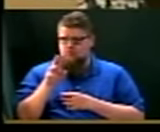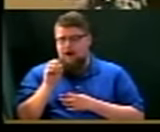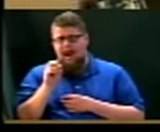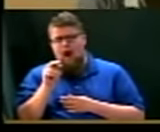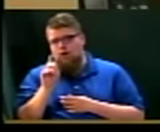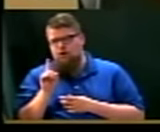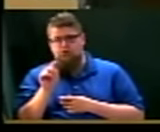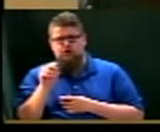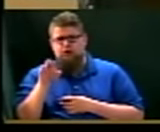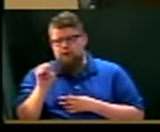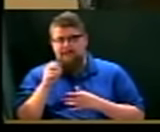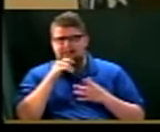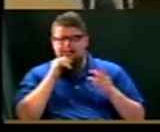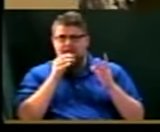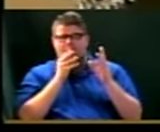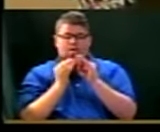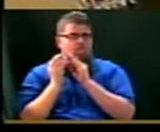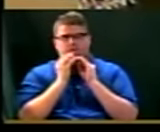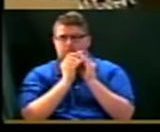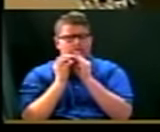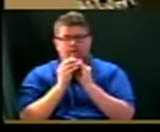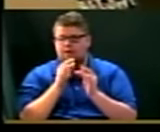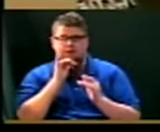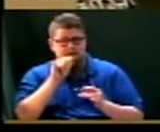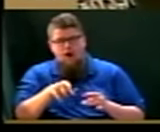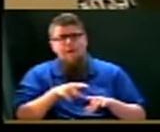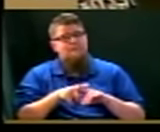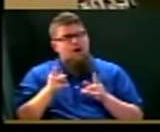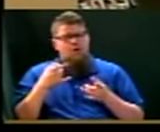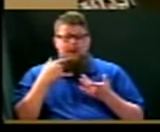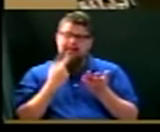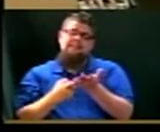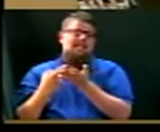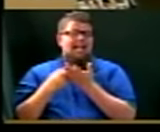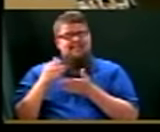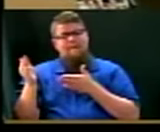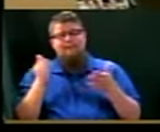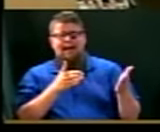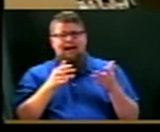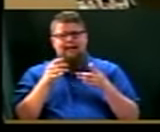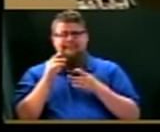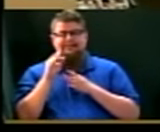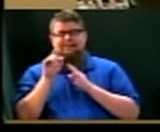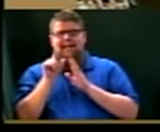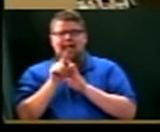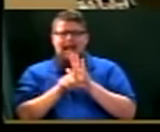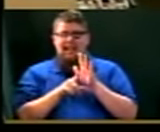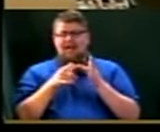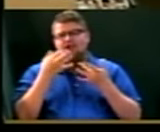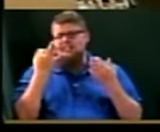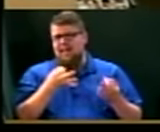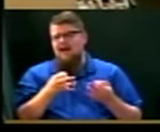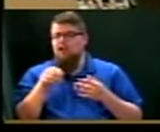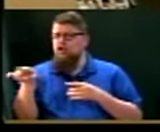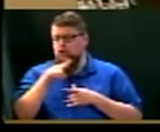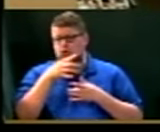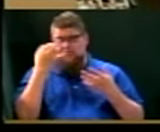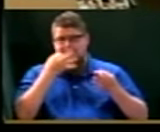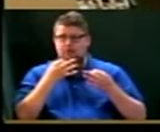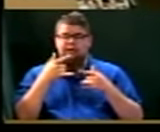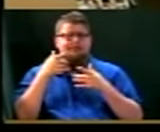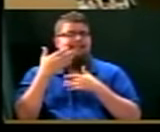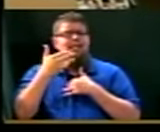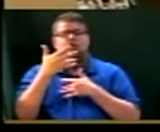even help massage it anymore. But we can massage it all you want to. It's a plan. It's a guideline that you give to your superintendent that what you want to do for the next